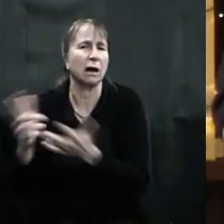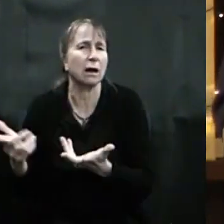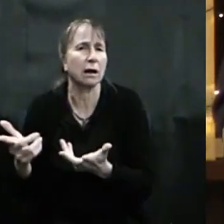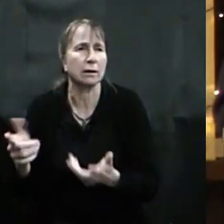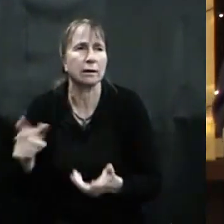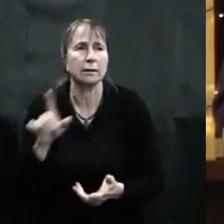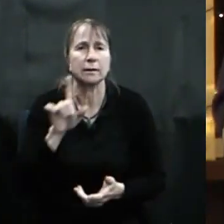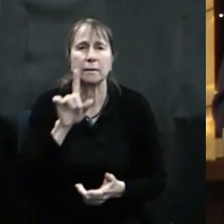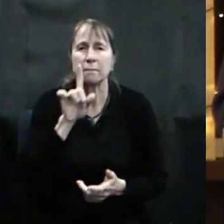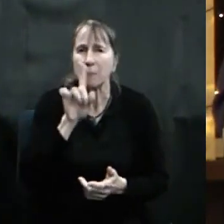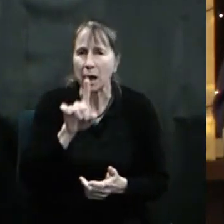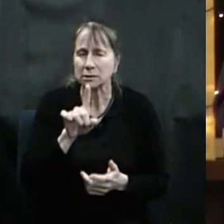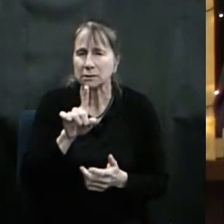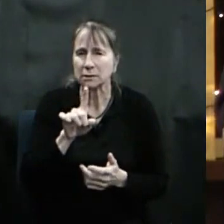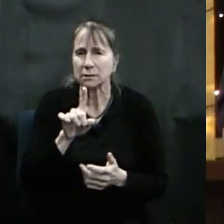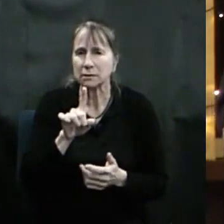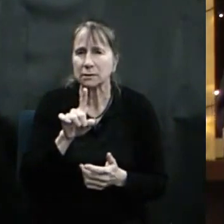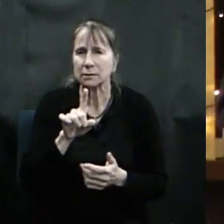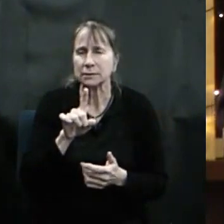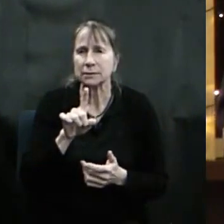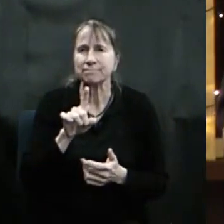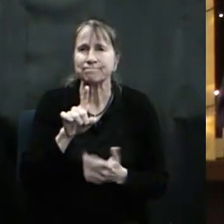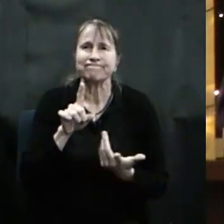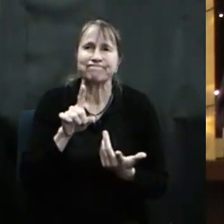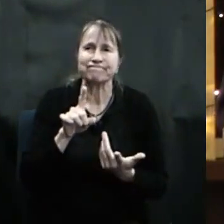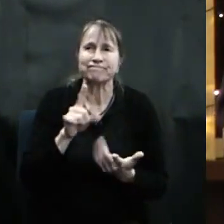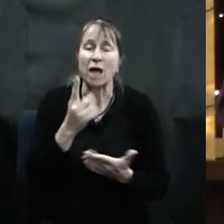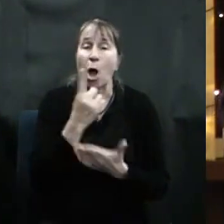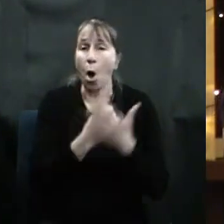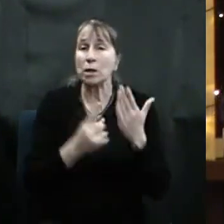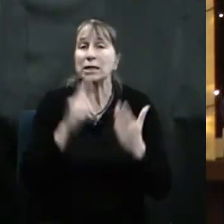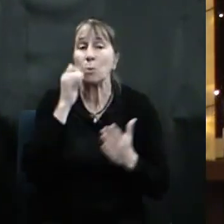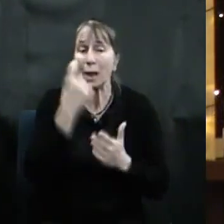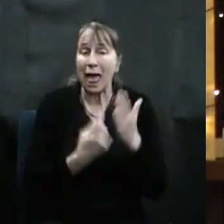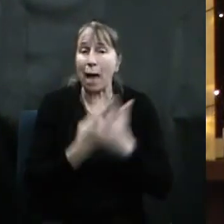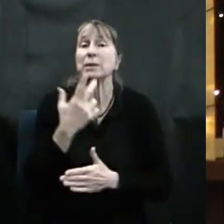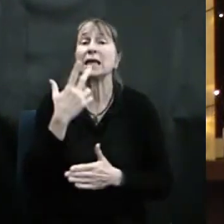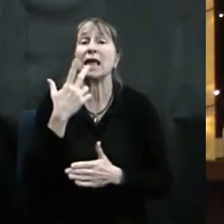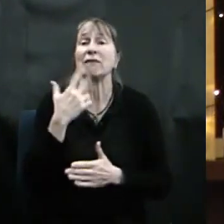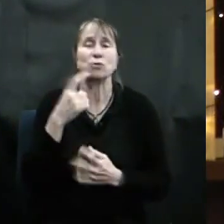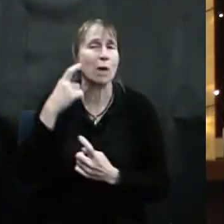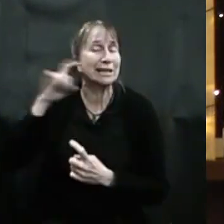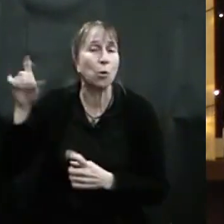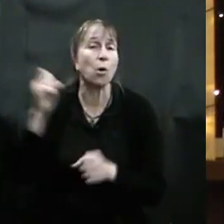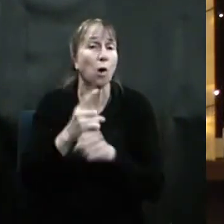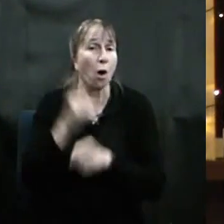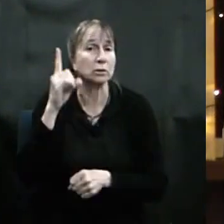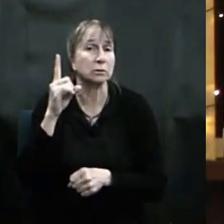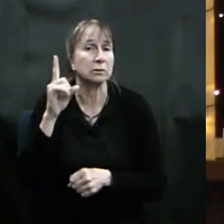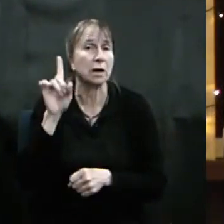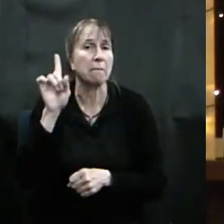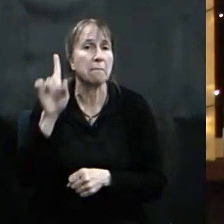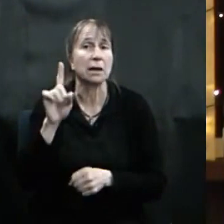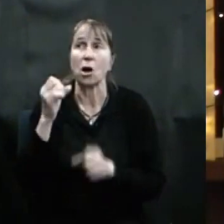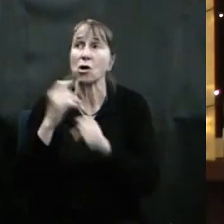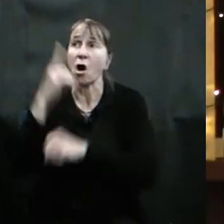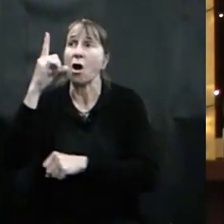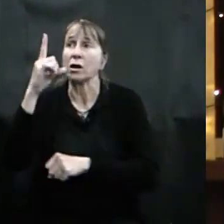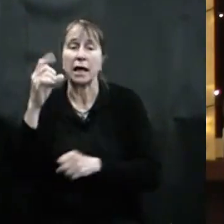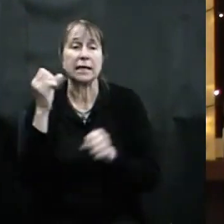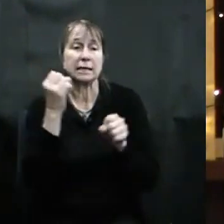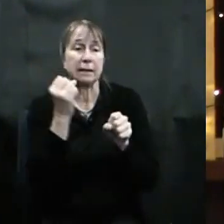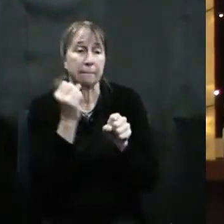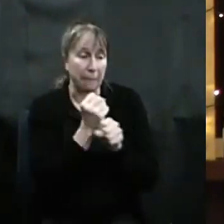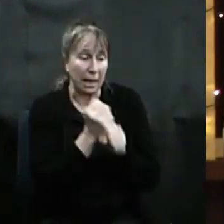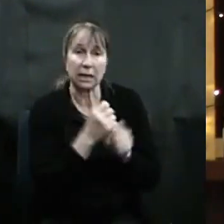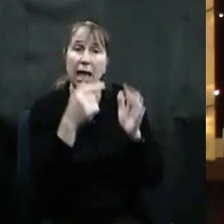can only happen if you keep God out of the picture. And God has sent Ezekiel to make that impossible.